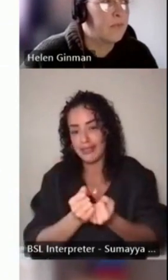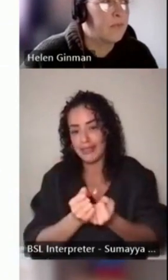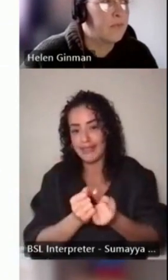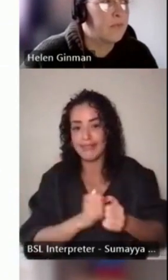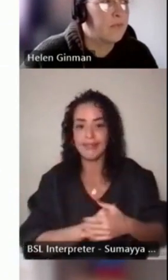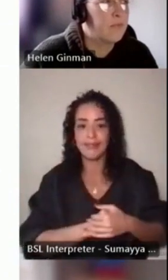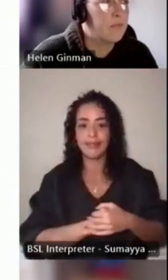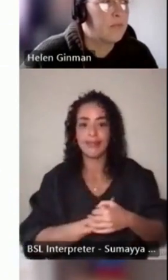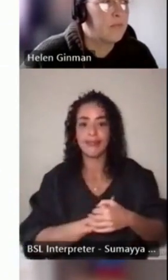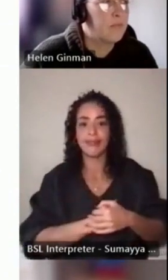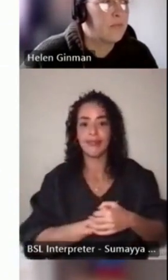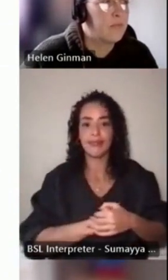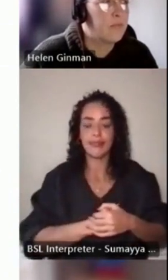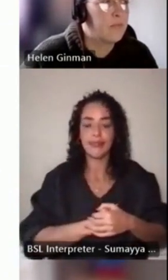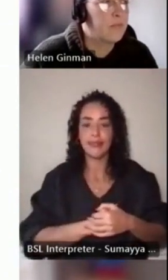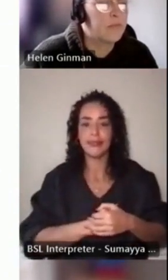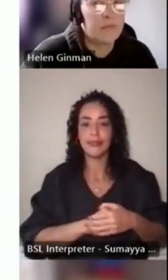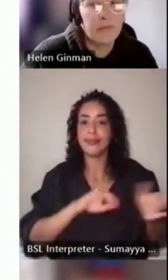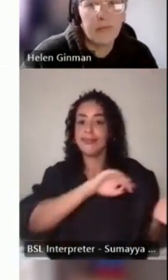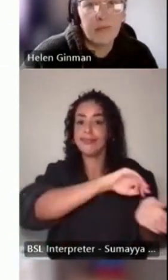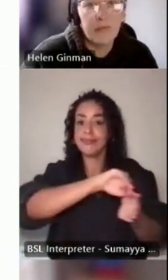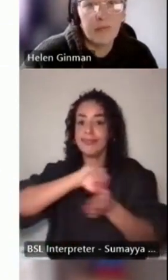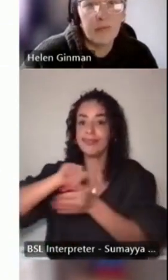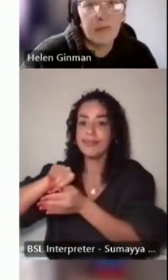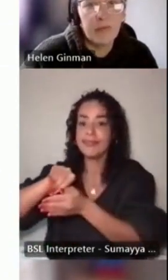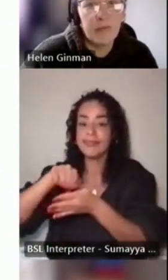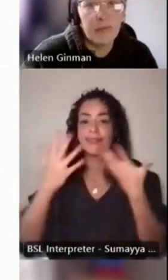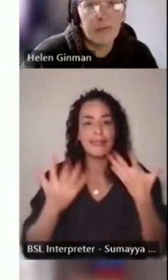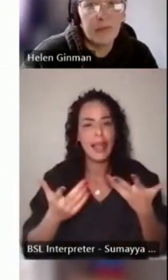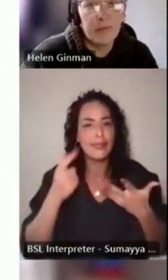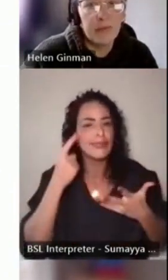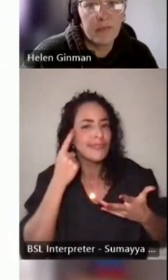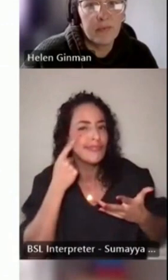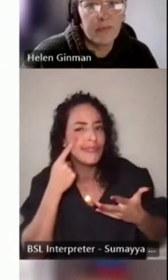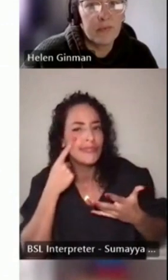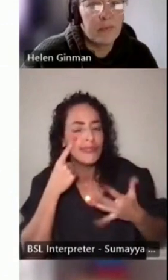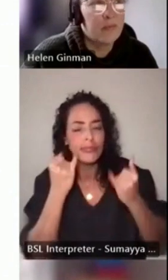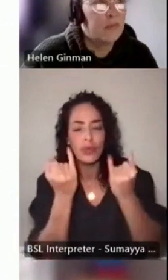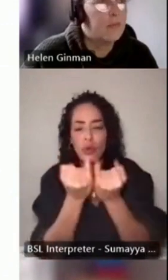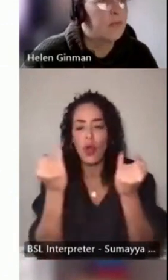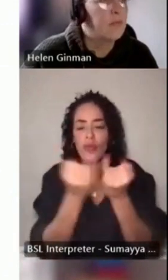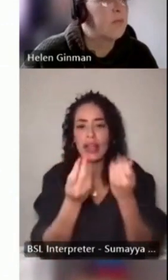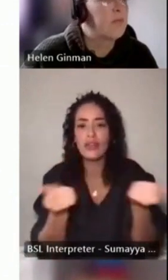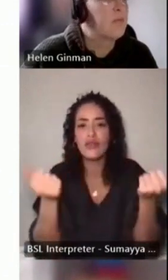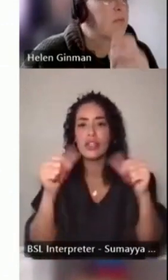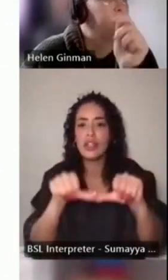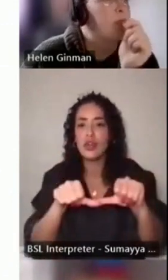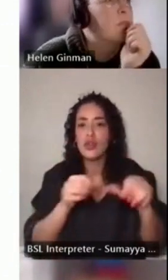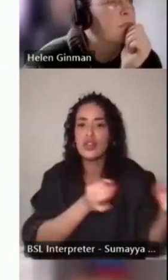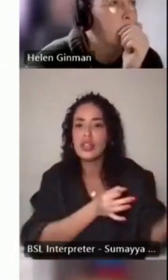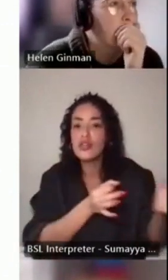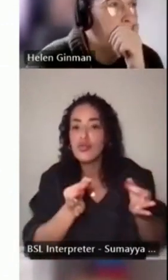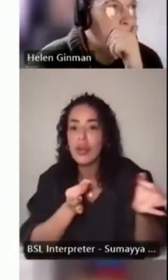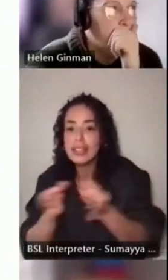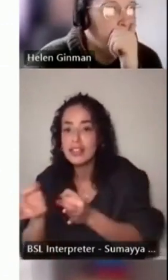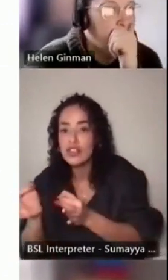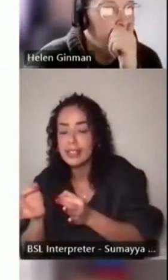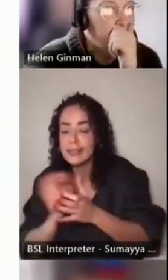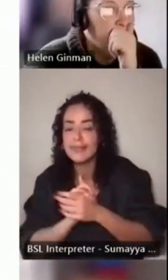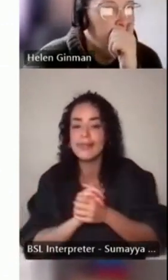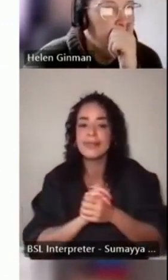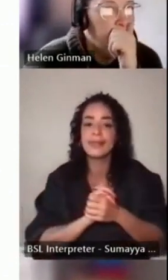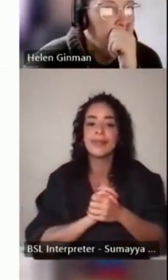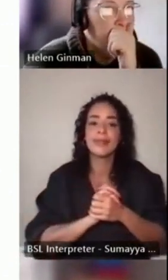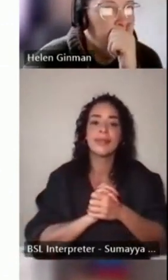So we're going to move on now then to looking at conflict resolution techniques and strategies.